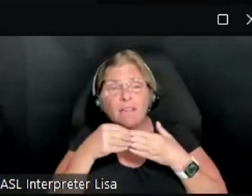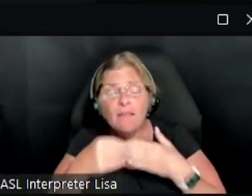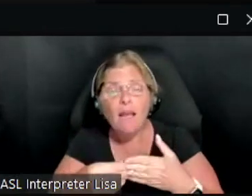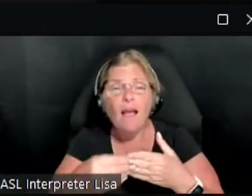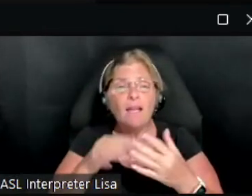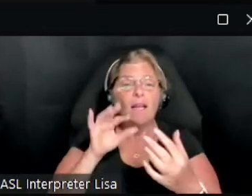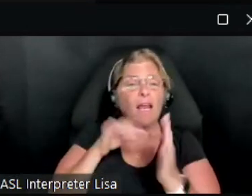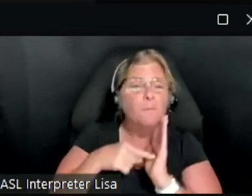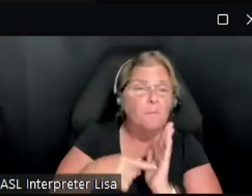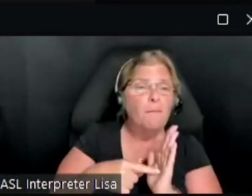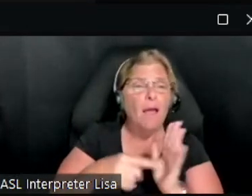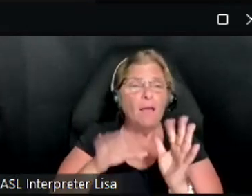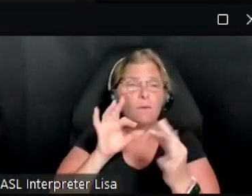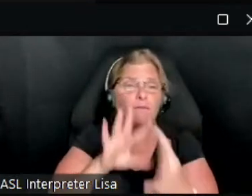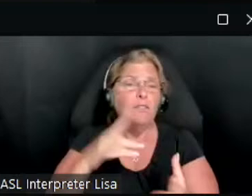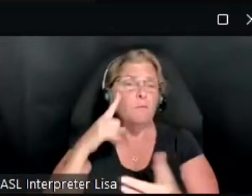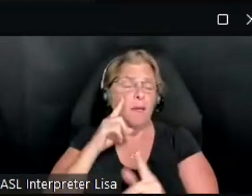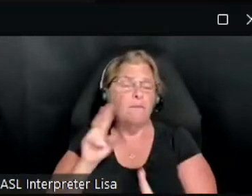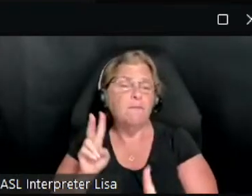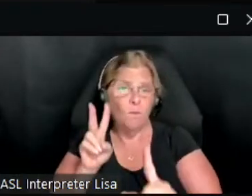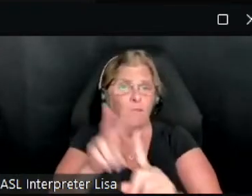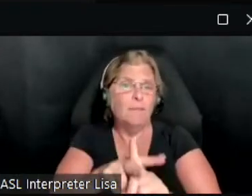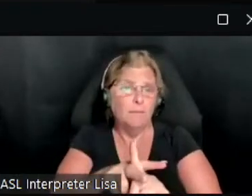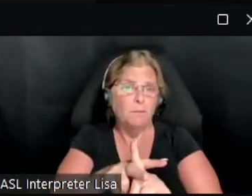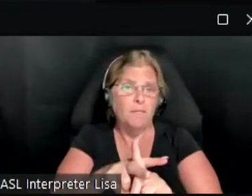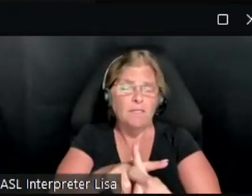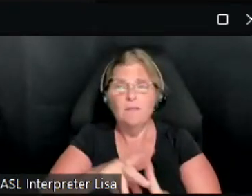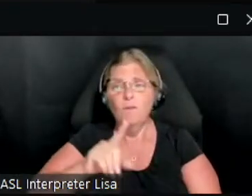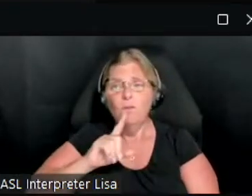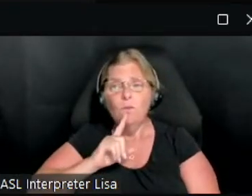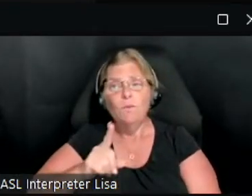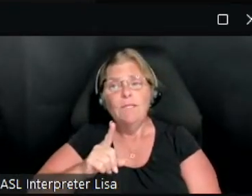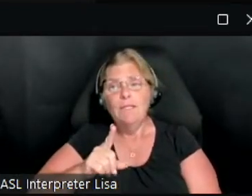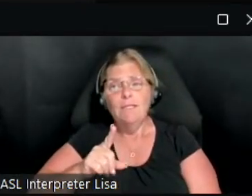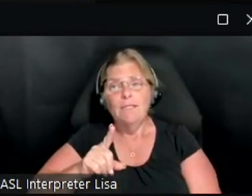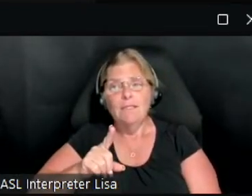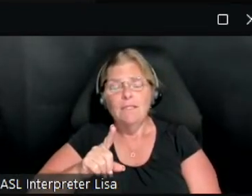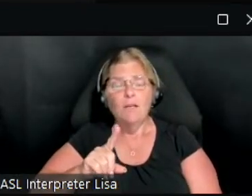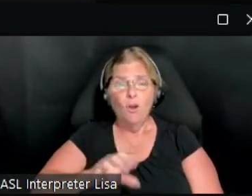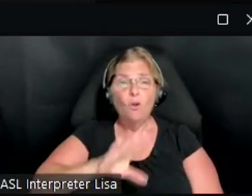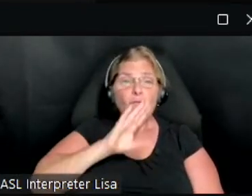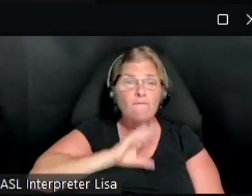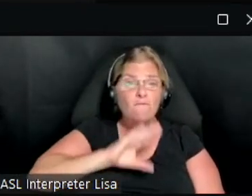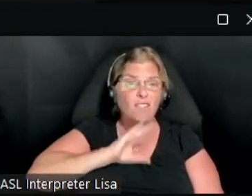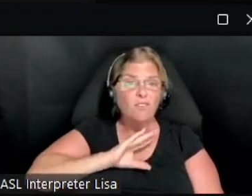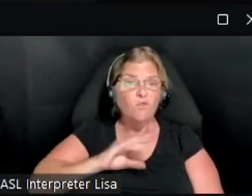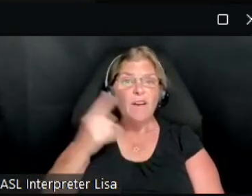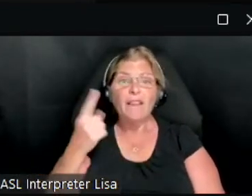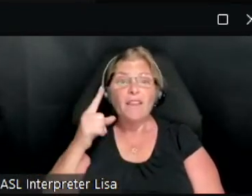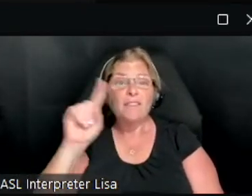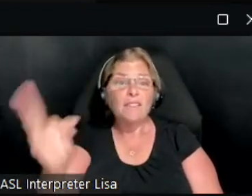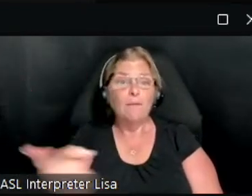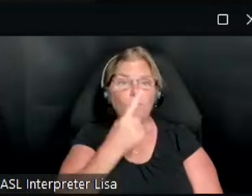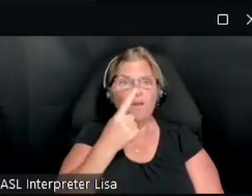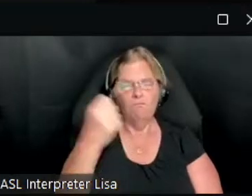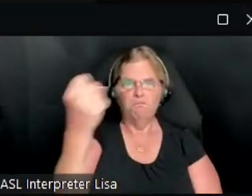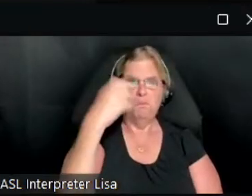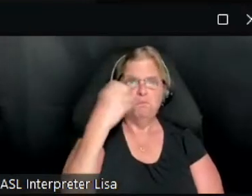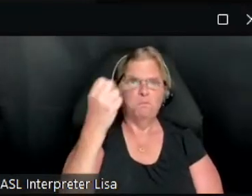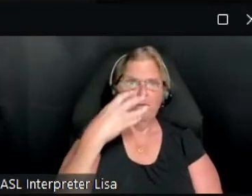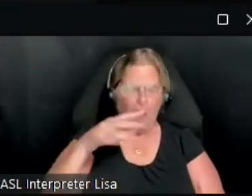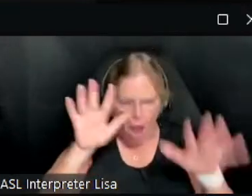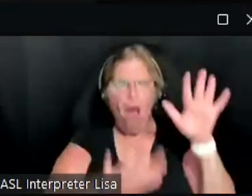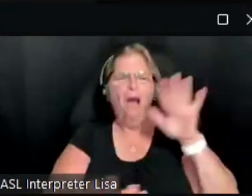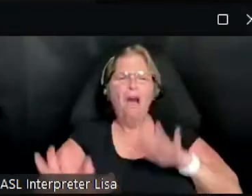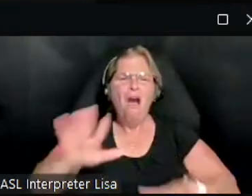for implementation, because it just really exacerbates the frustration on teachers' part of not